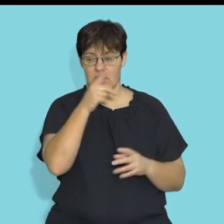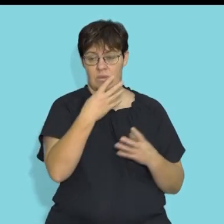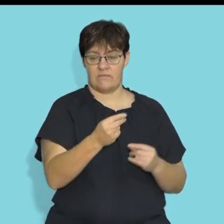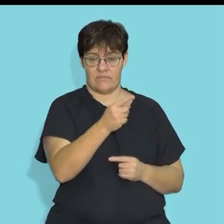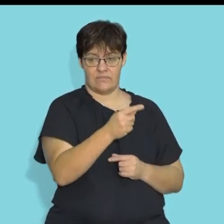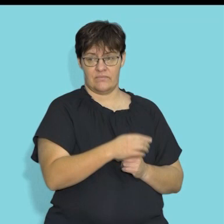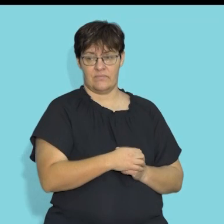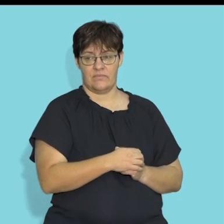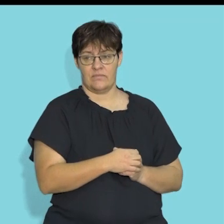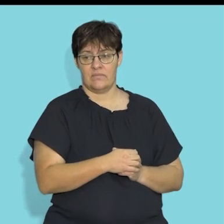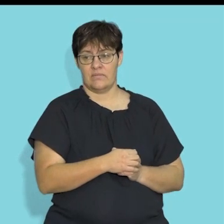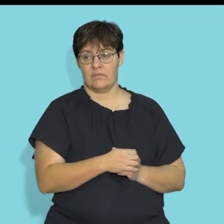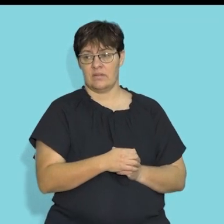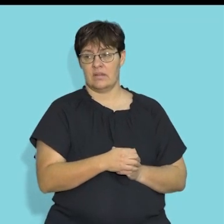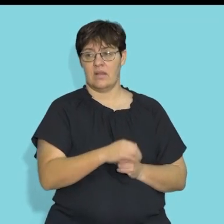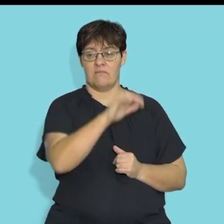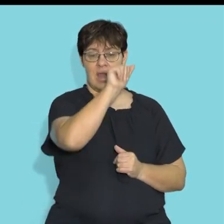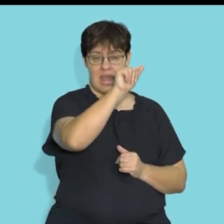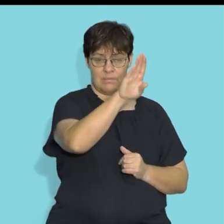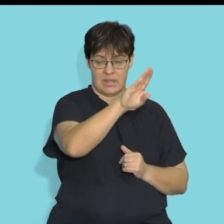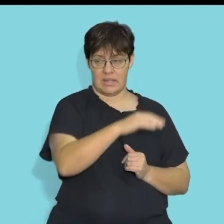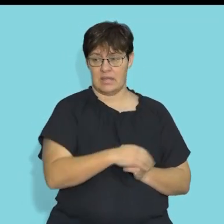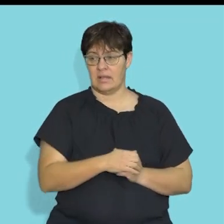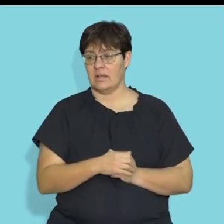we have that number of moles for A and